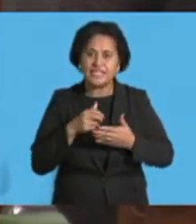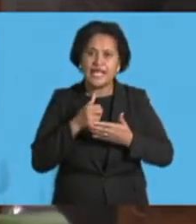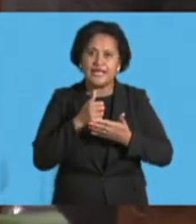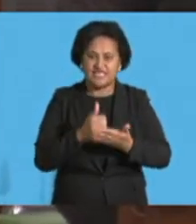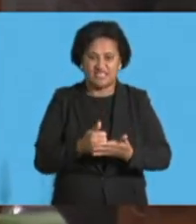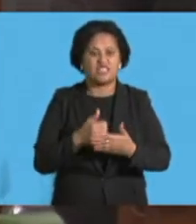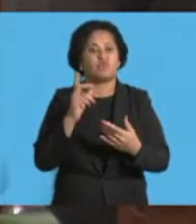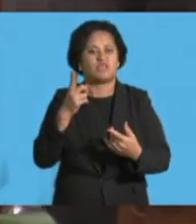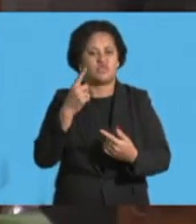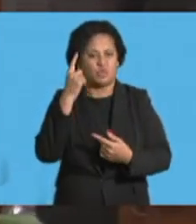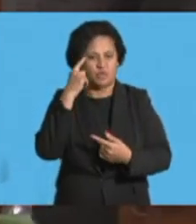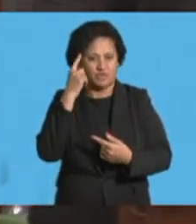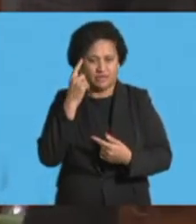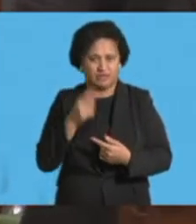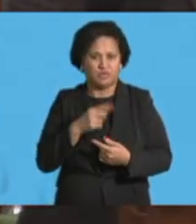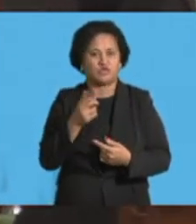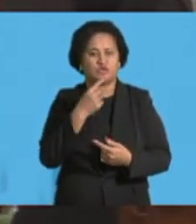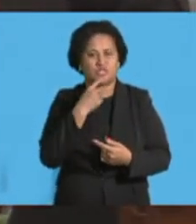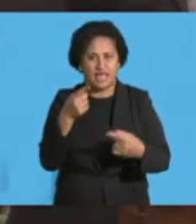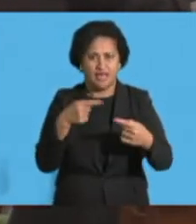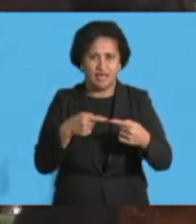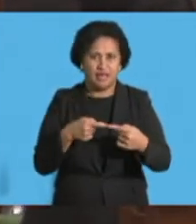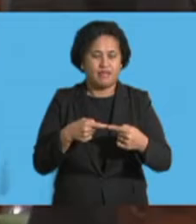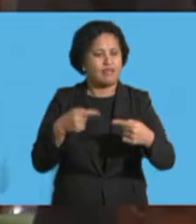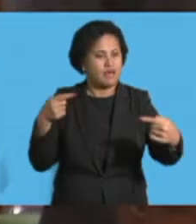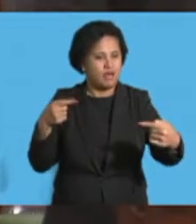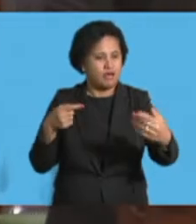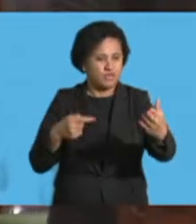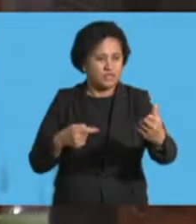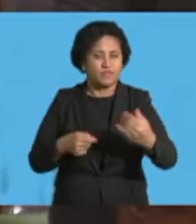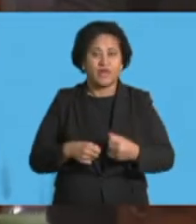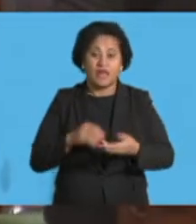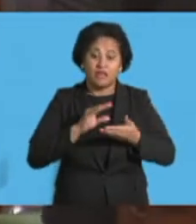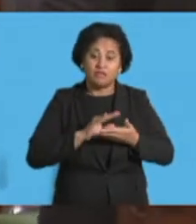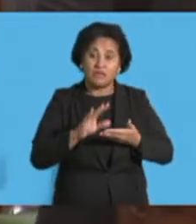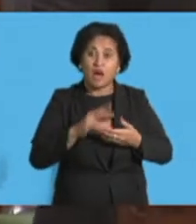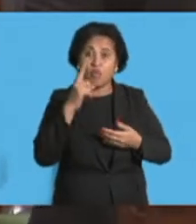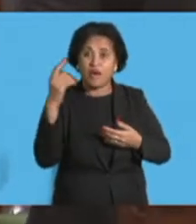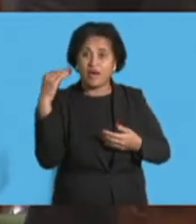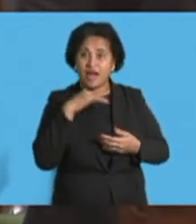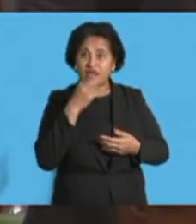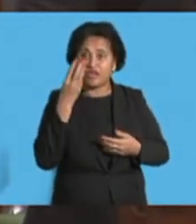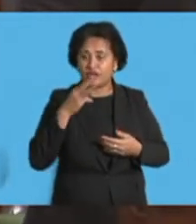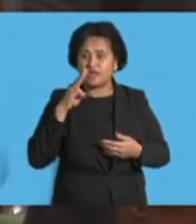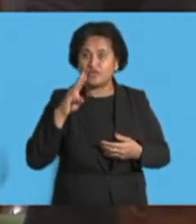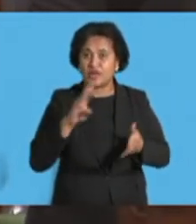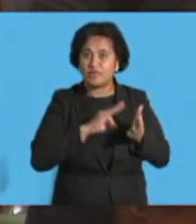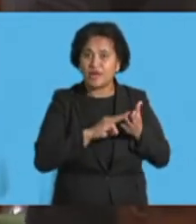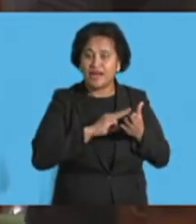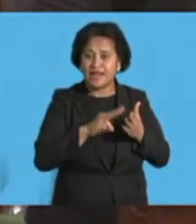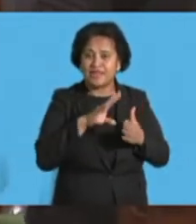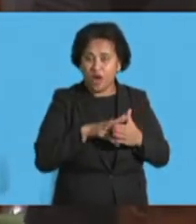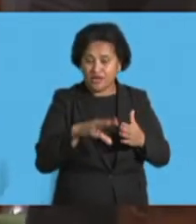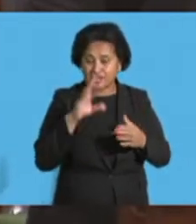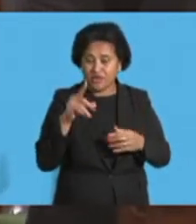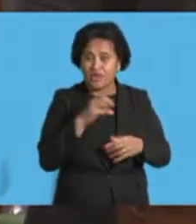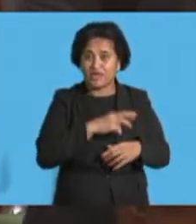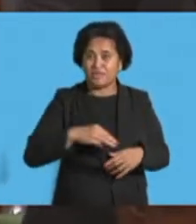camp. Madam Speaker, the allocation of $133 million towards our ministry for the fiscal